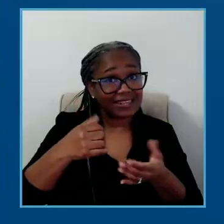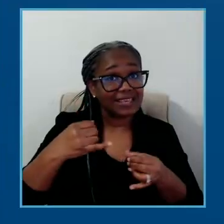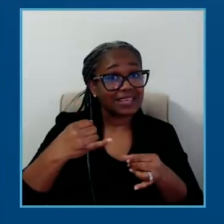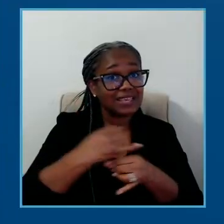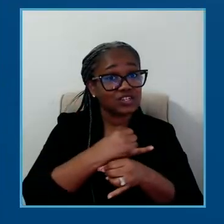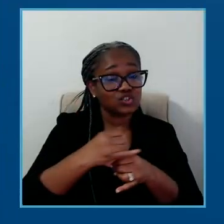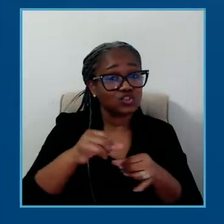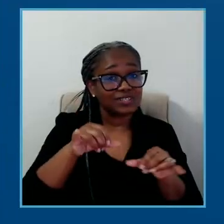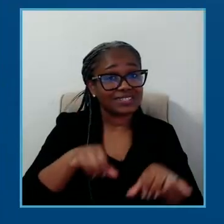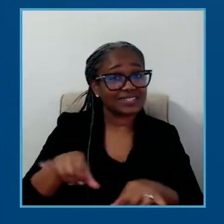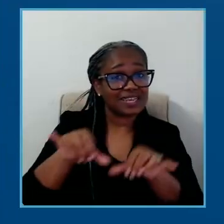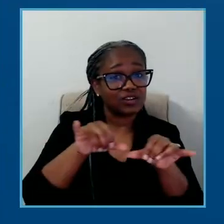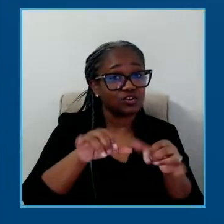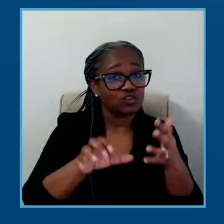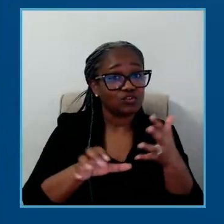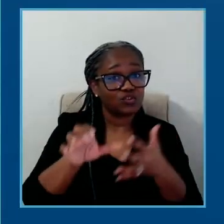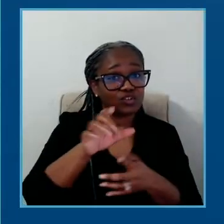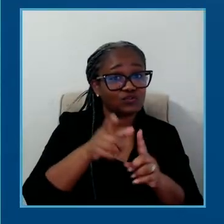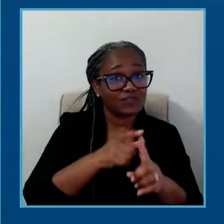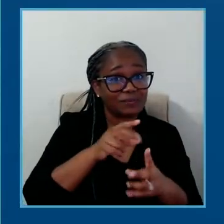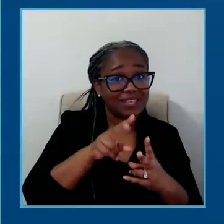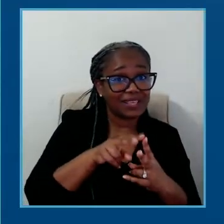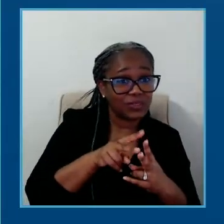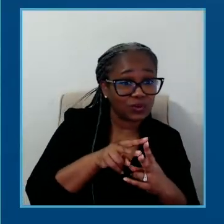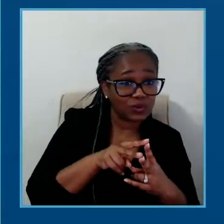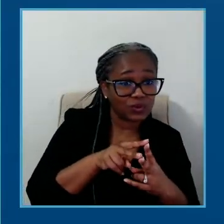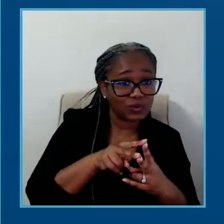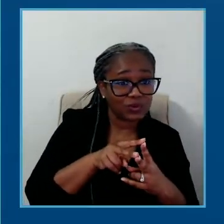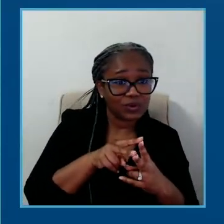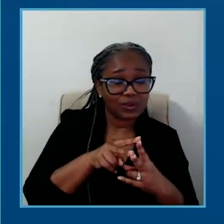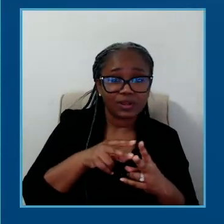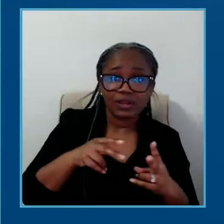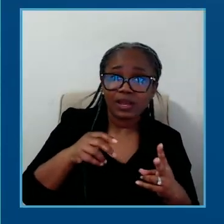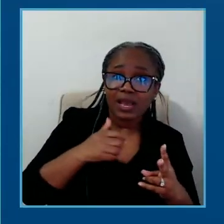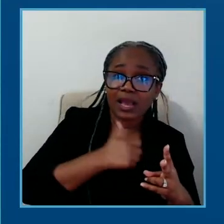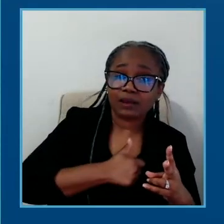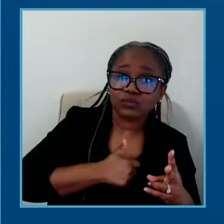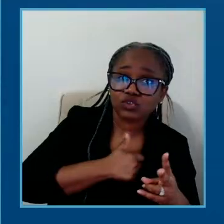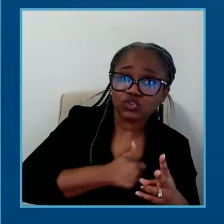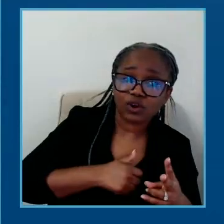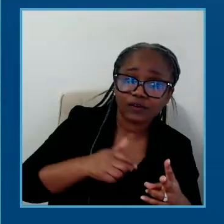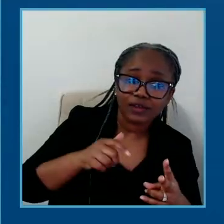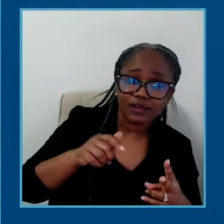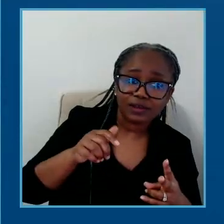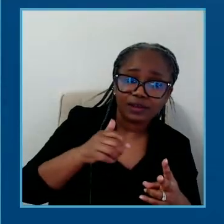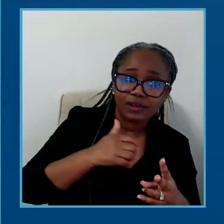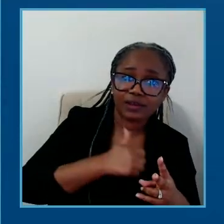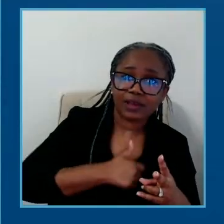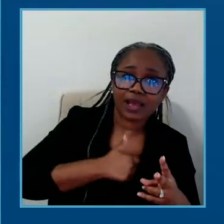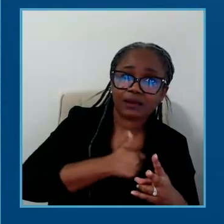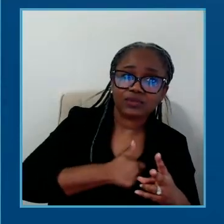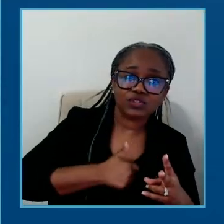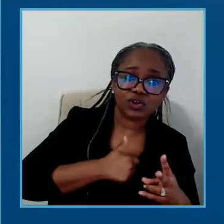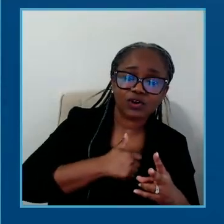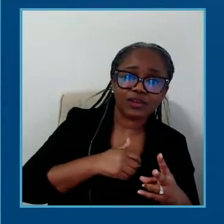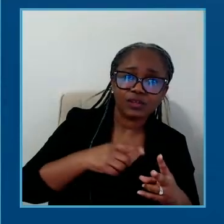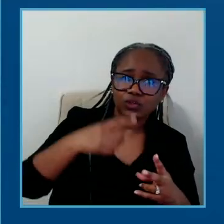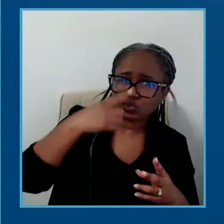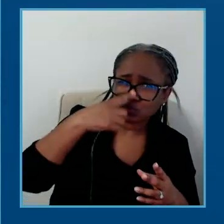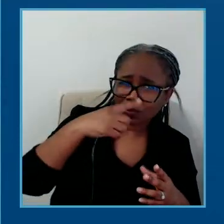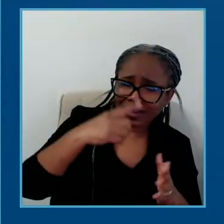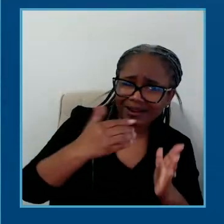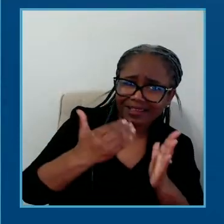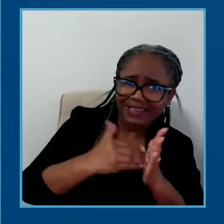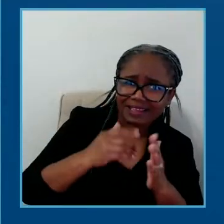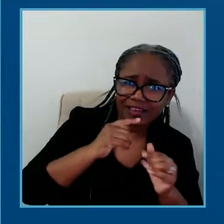either of these organizations? I am so sorry, ma'am. I'm still at my office and we're having a little bit. Can you rephrase that question one